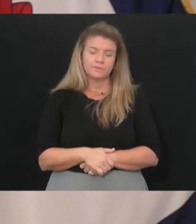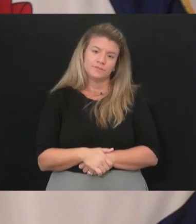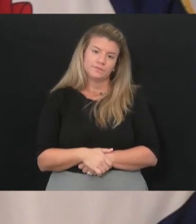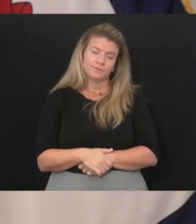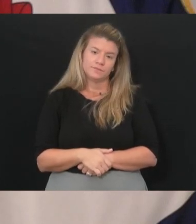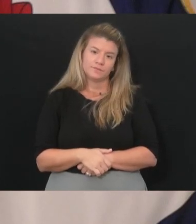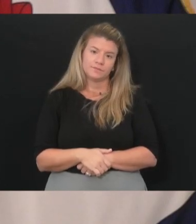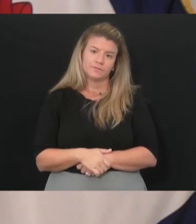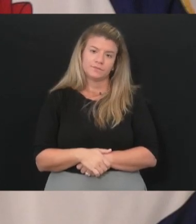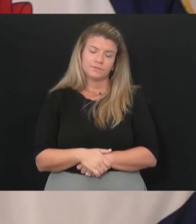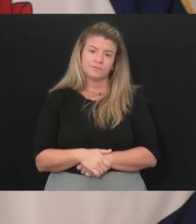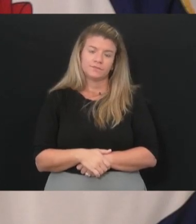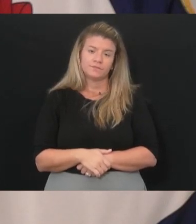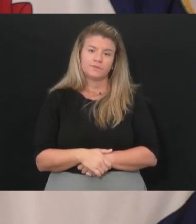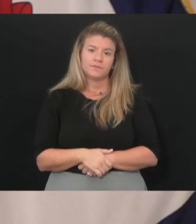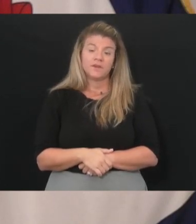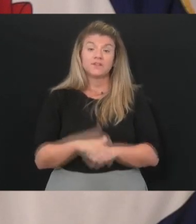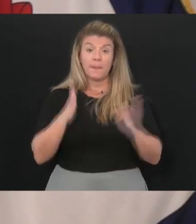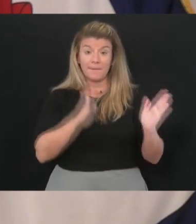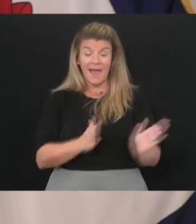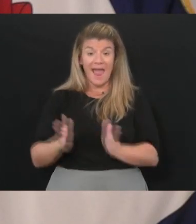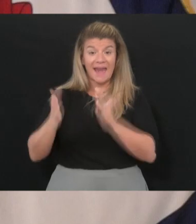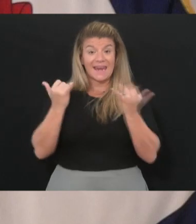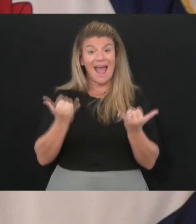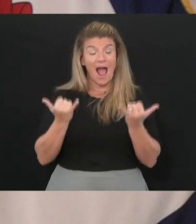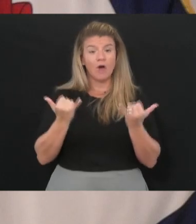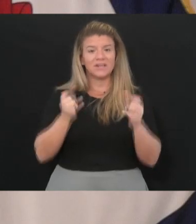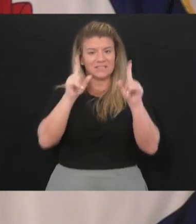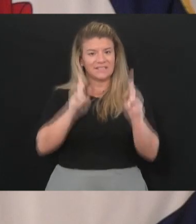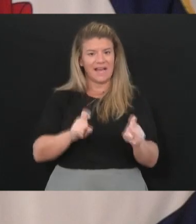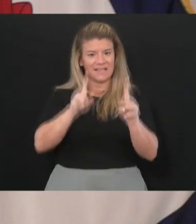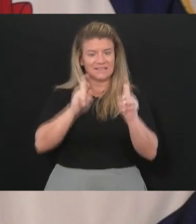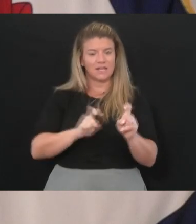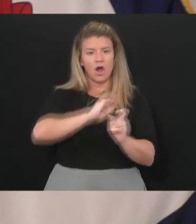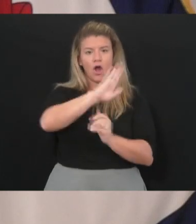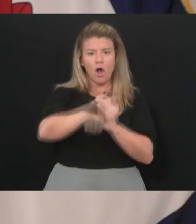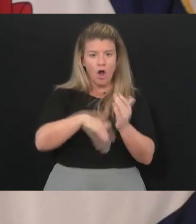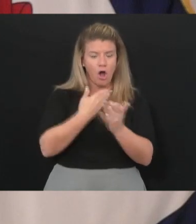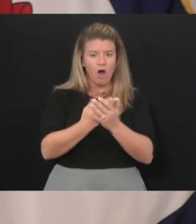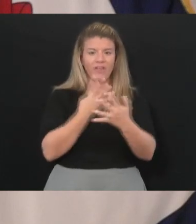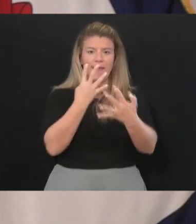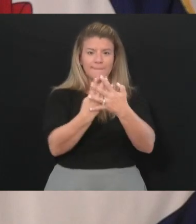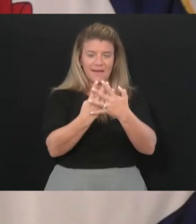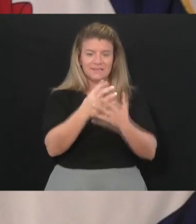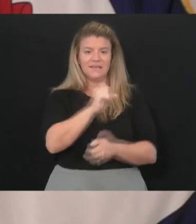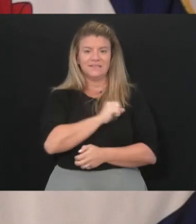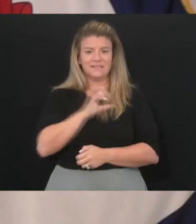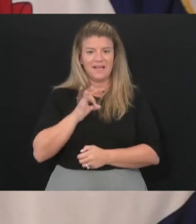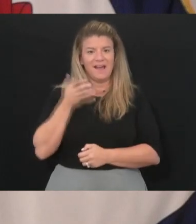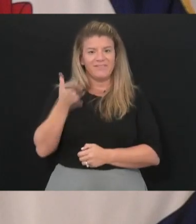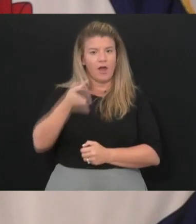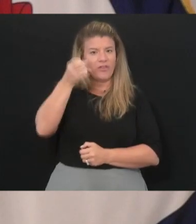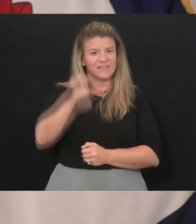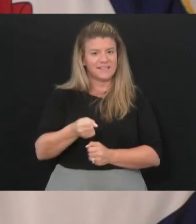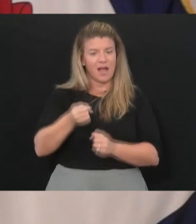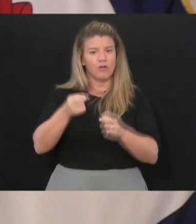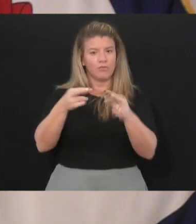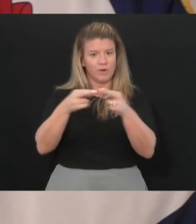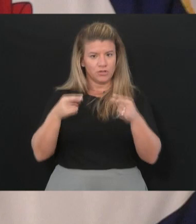And so what we're going to do is retest all the inmates and the staff at the South Central Regional